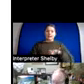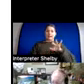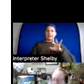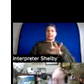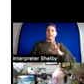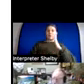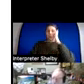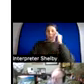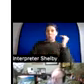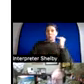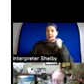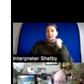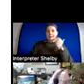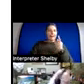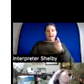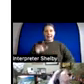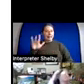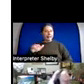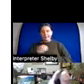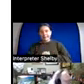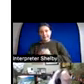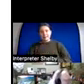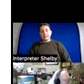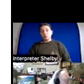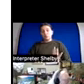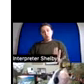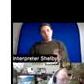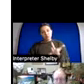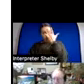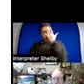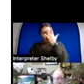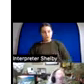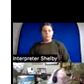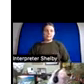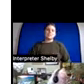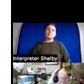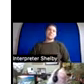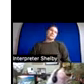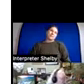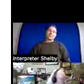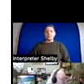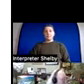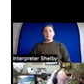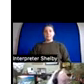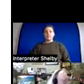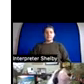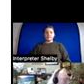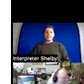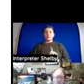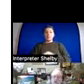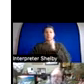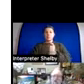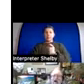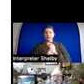overrides what i want so how annoying yeah yeah so what's the correct thing